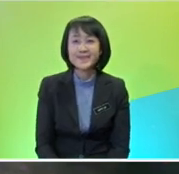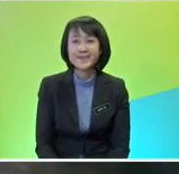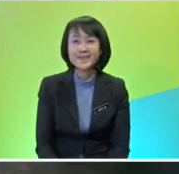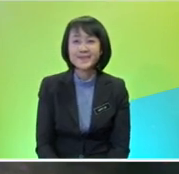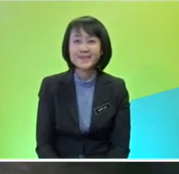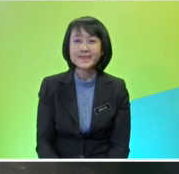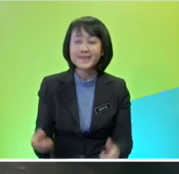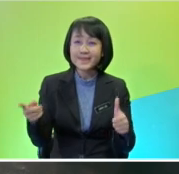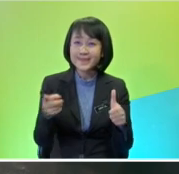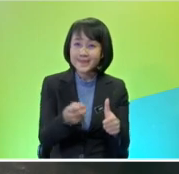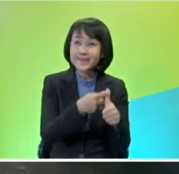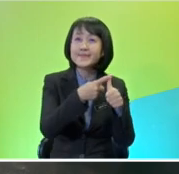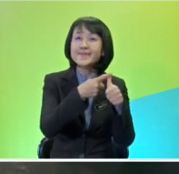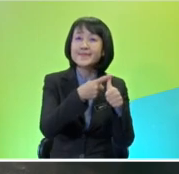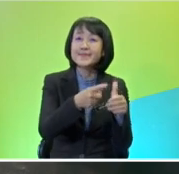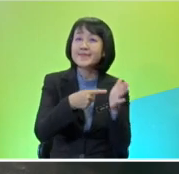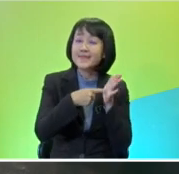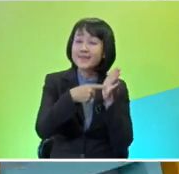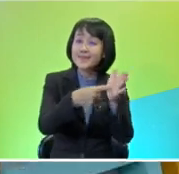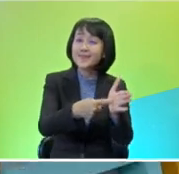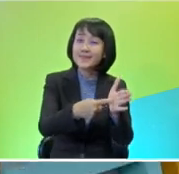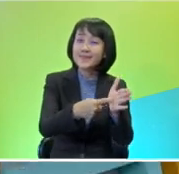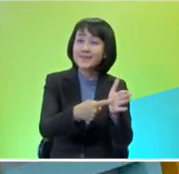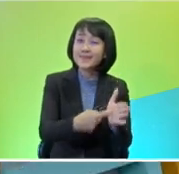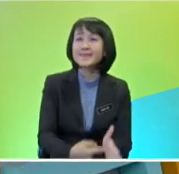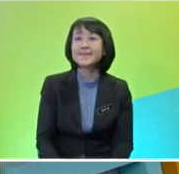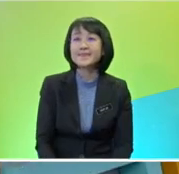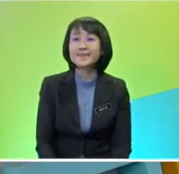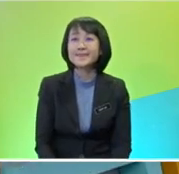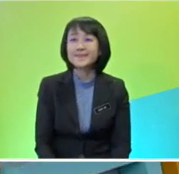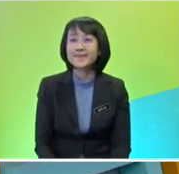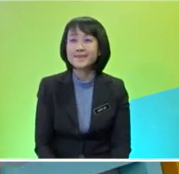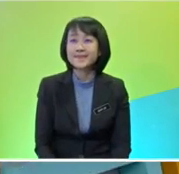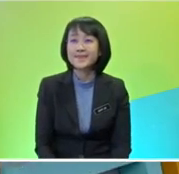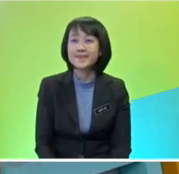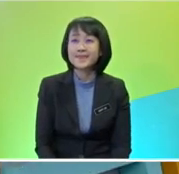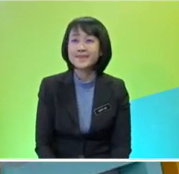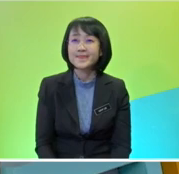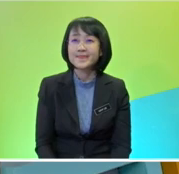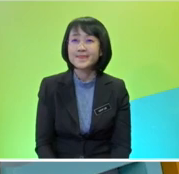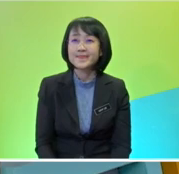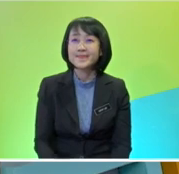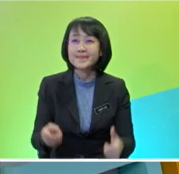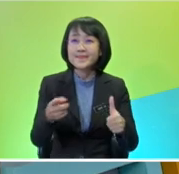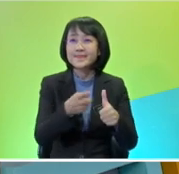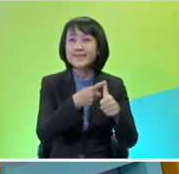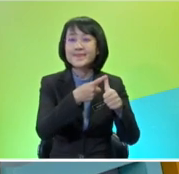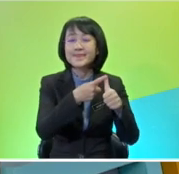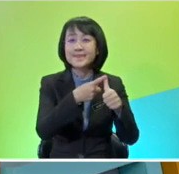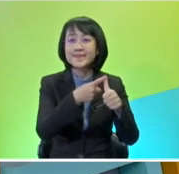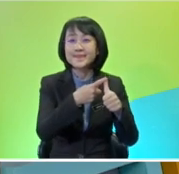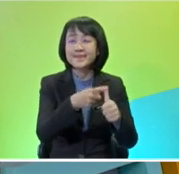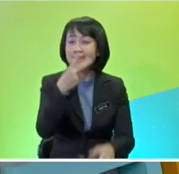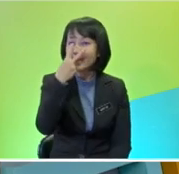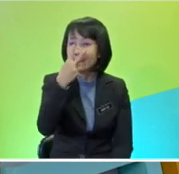So first thing first, I'm going to show you, let's us model an activity. Okay. Okay, the first one. So get it right. Look at